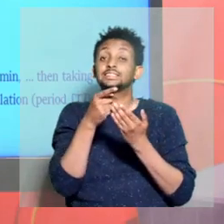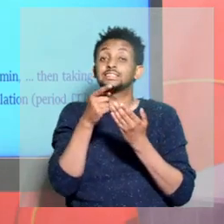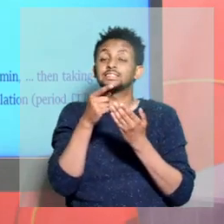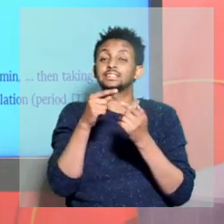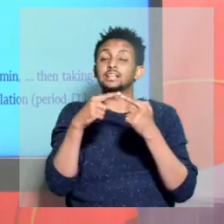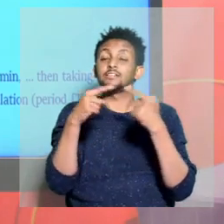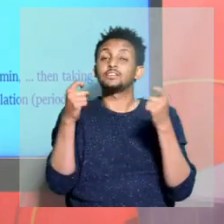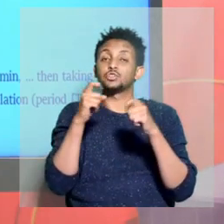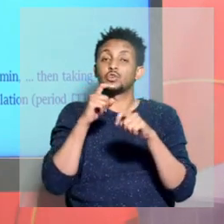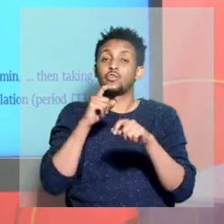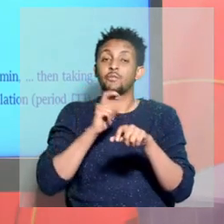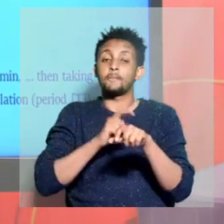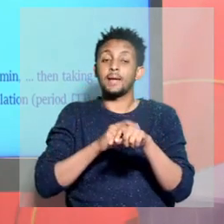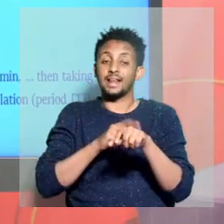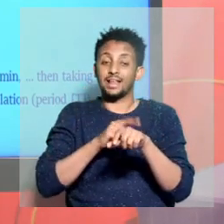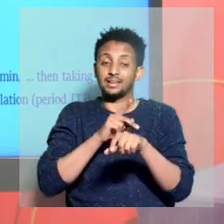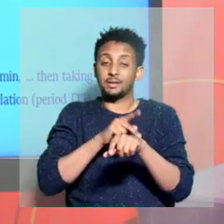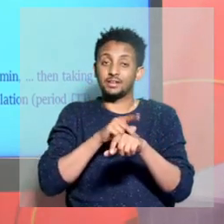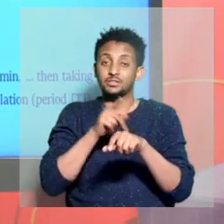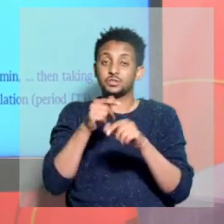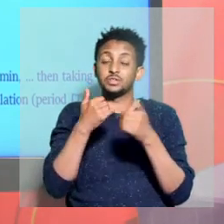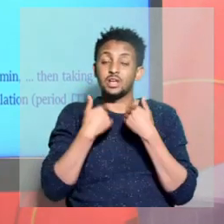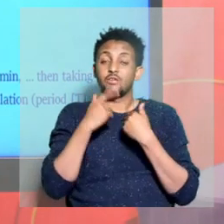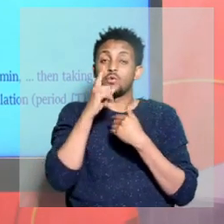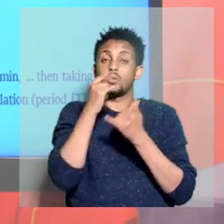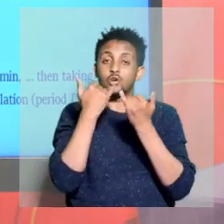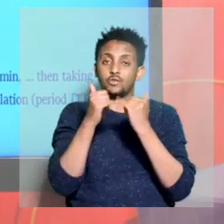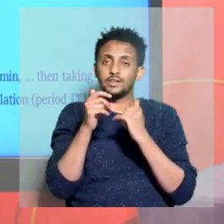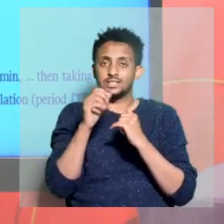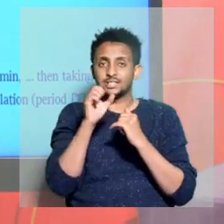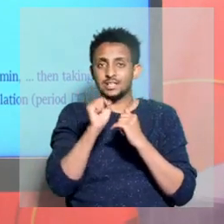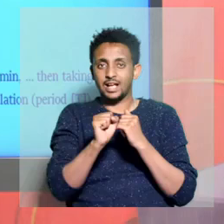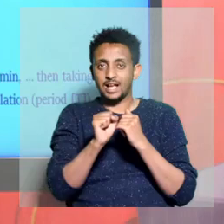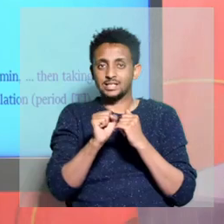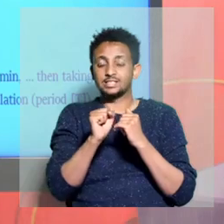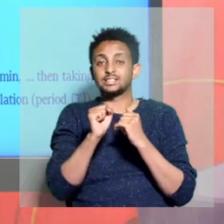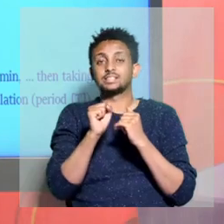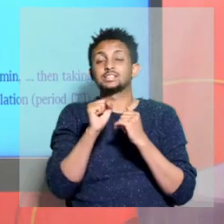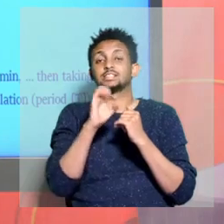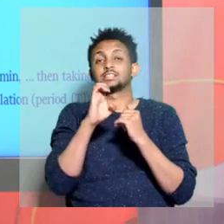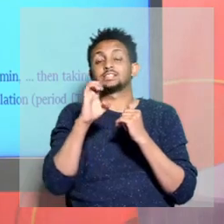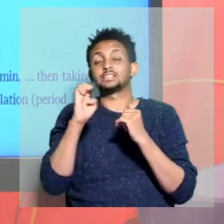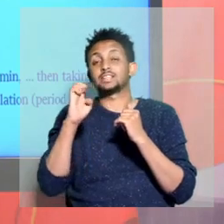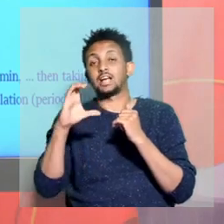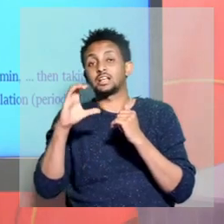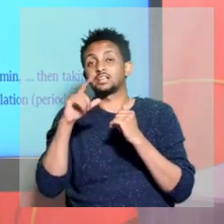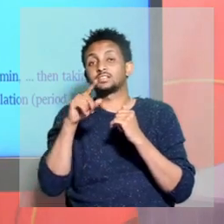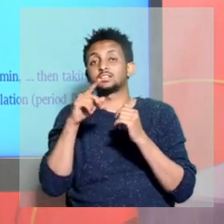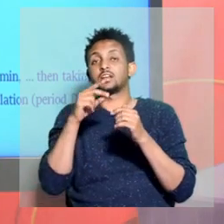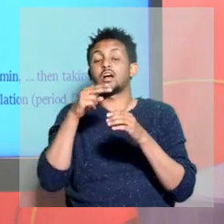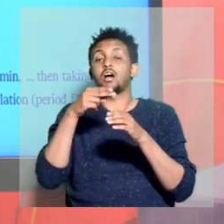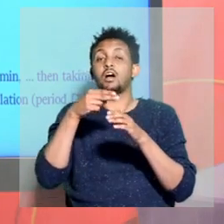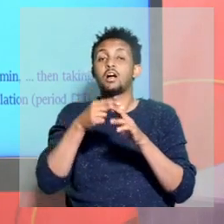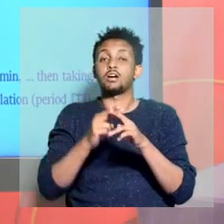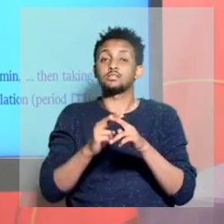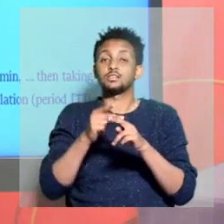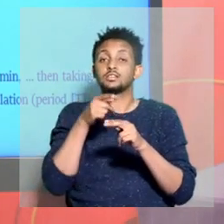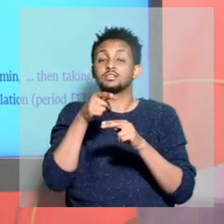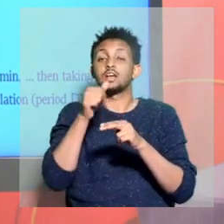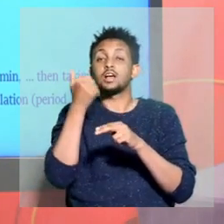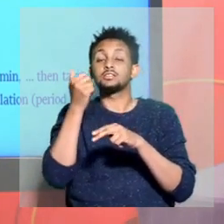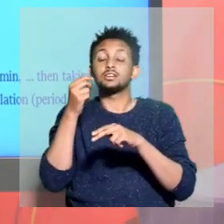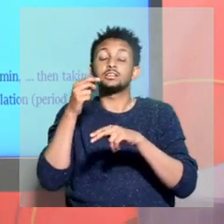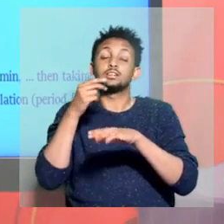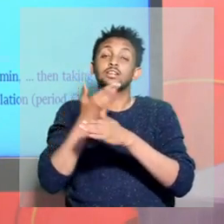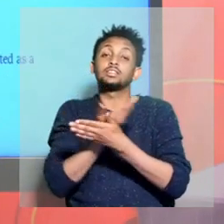inverse of period. It's possible to have 1/2 is a unit of frequency known to be hertz. And the other